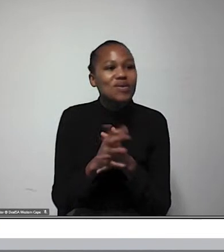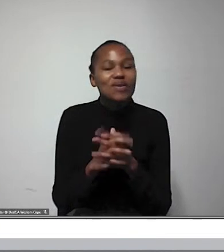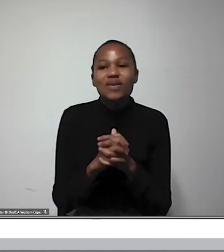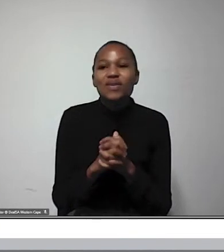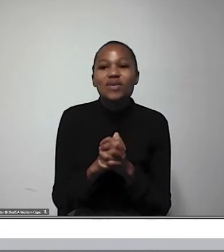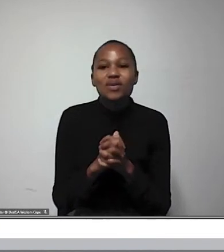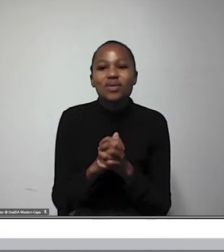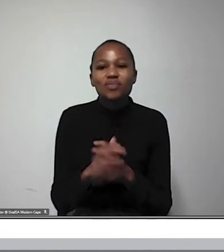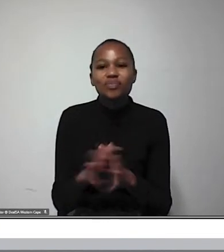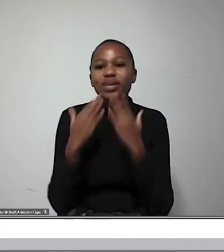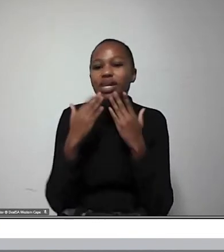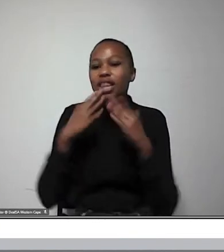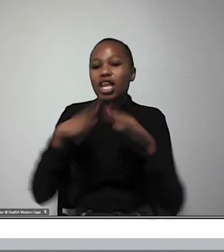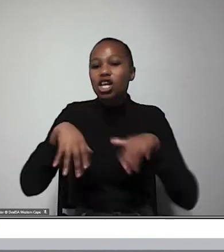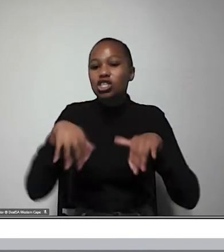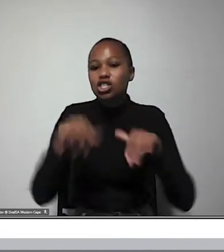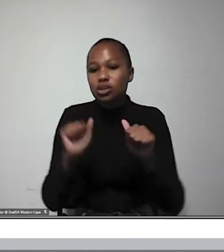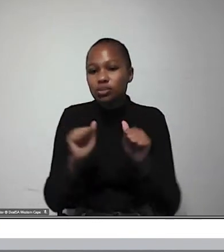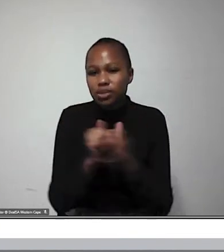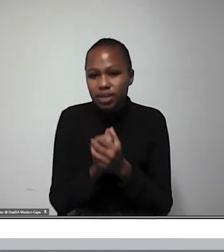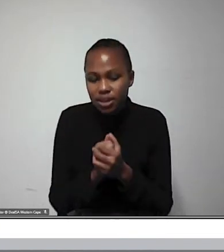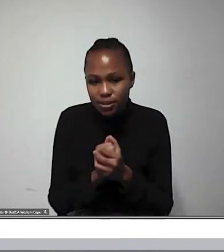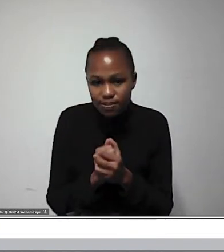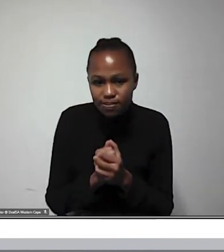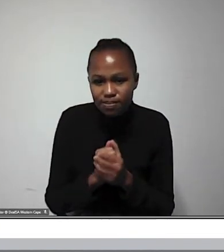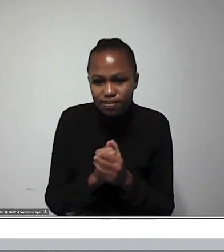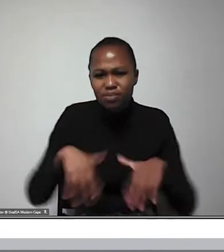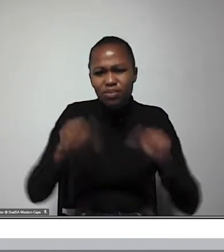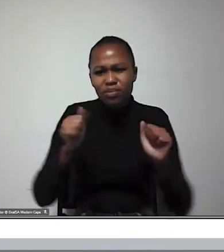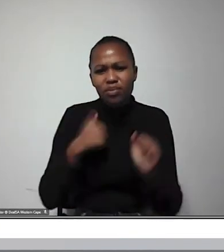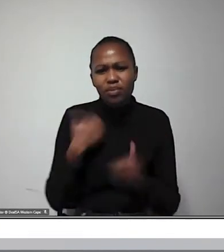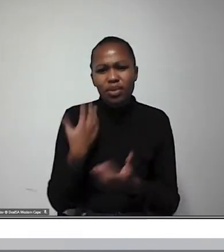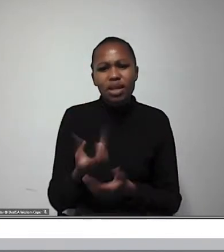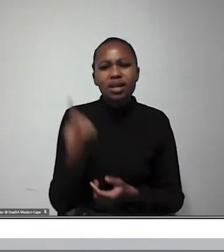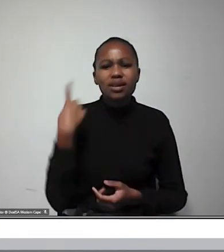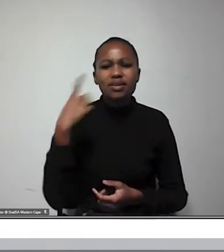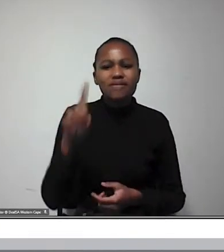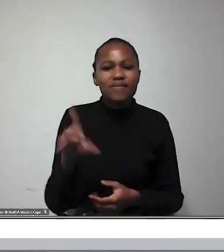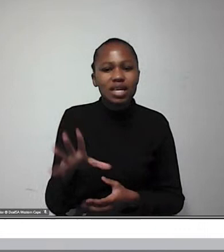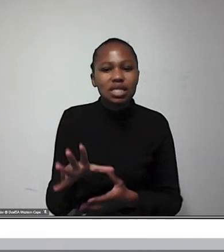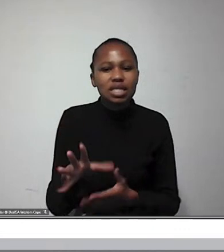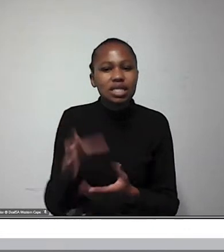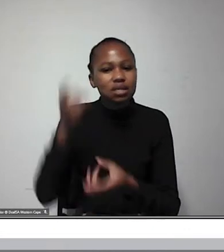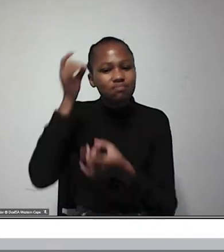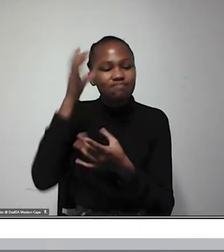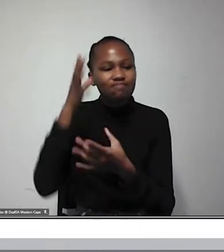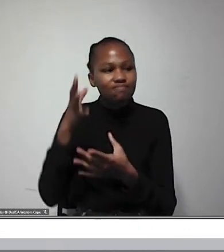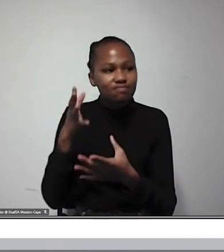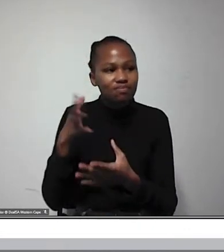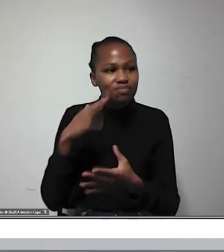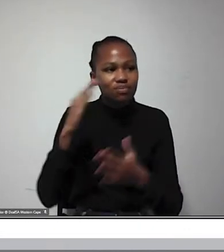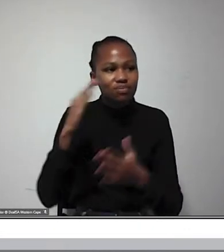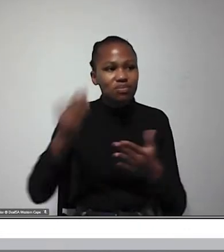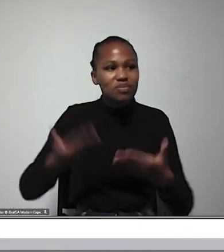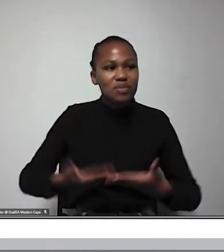Thank you, Chair. Chair, let me first acknowledge and also welcome